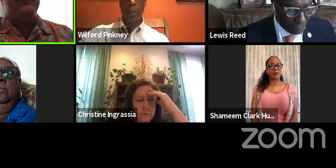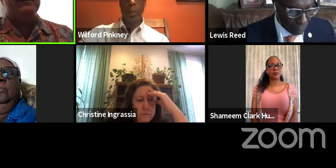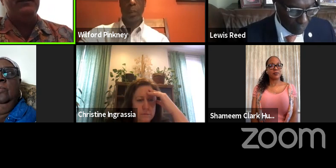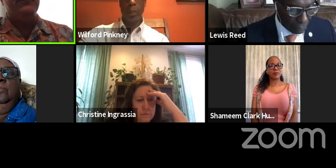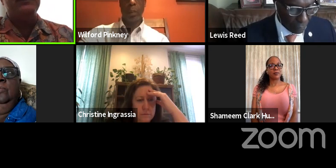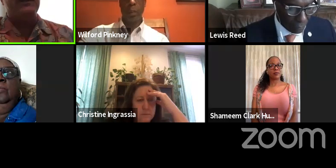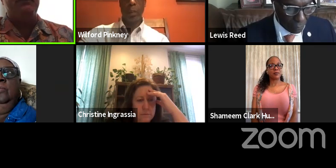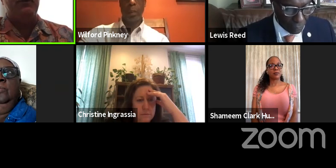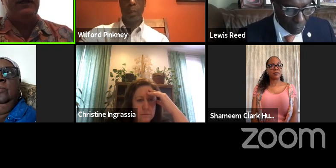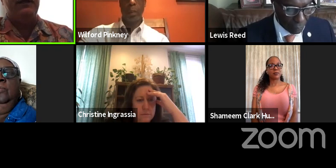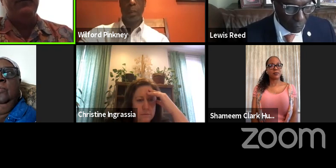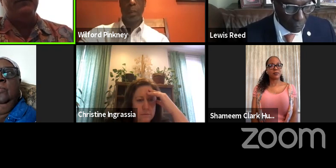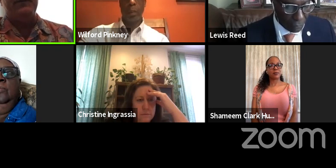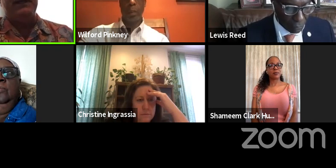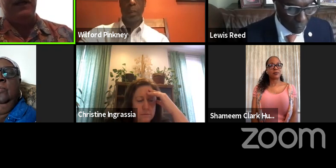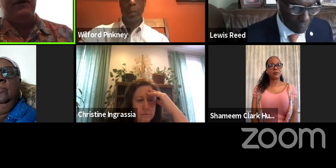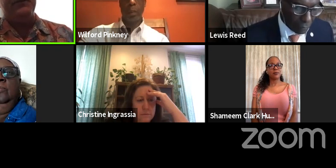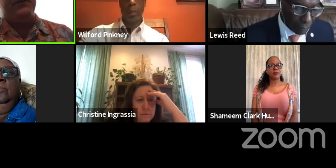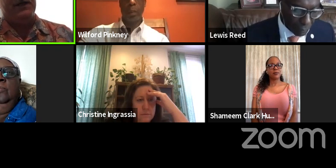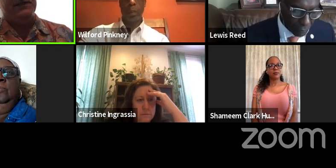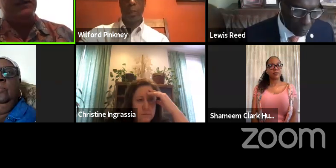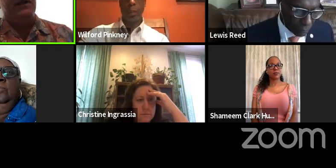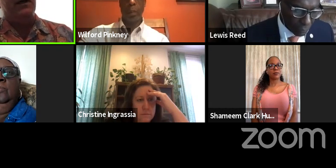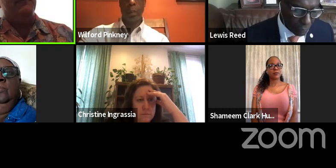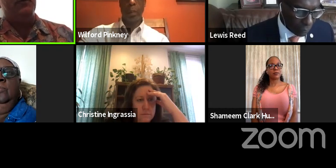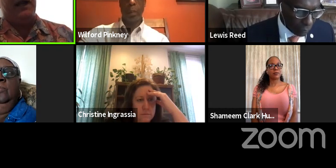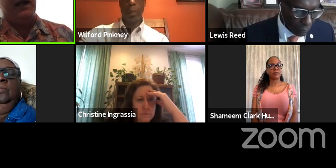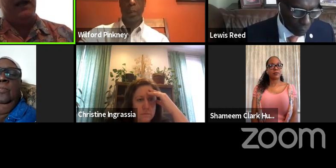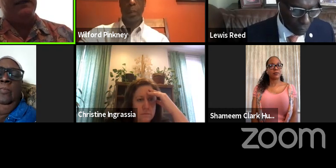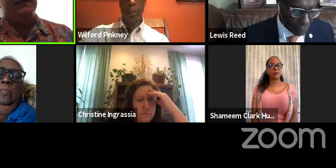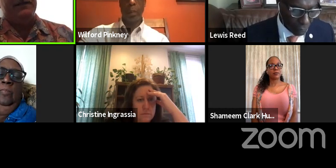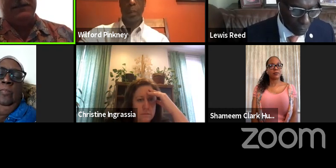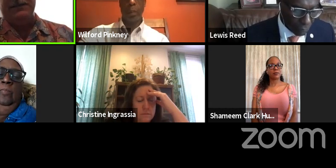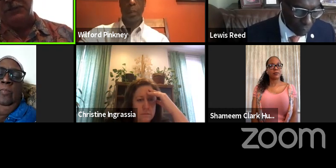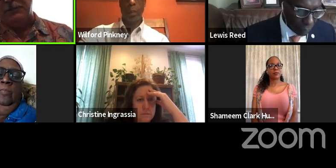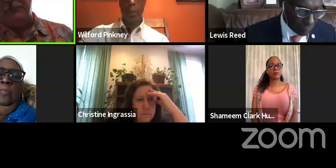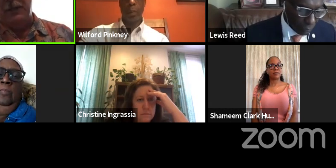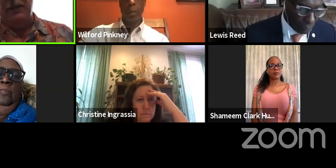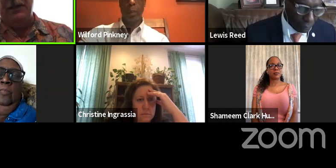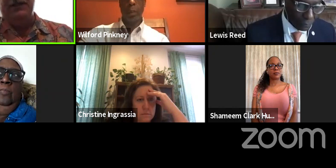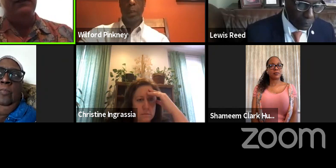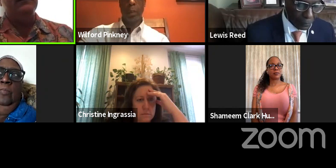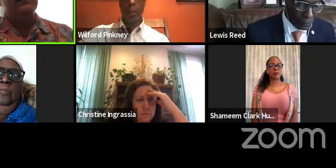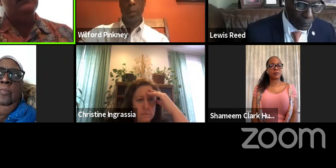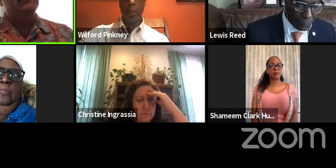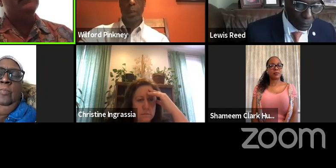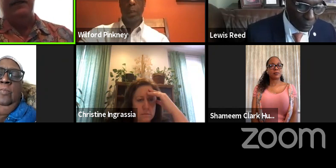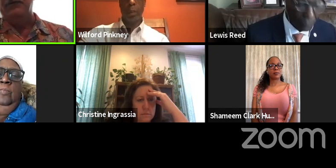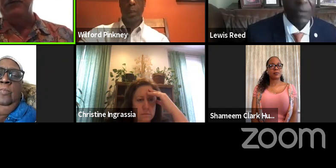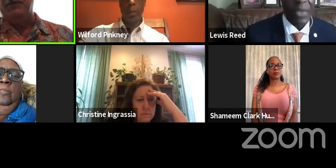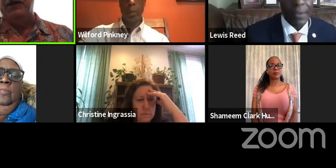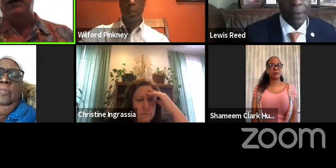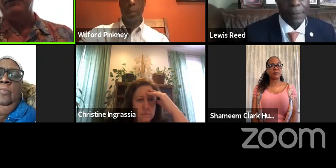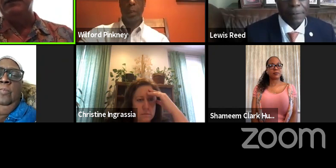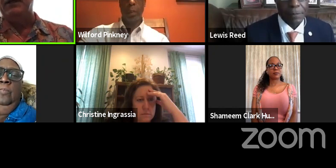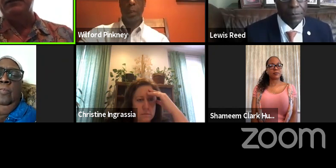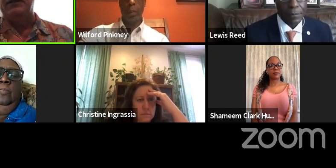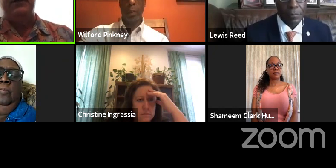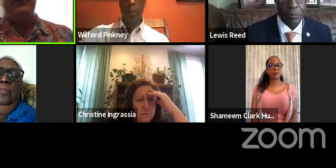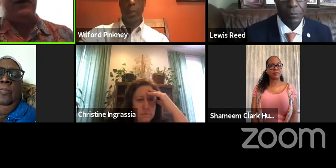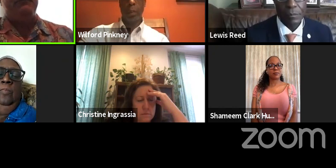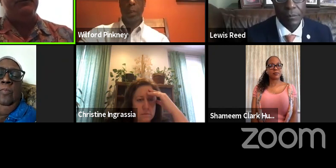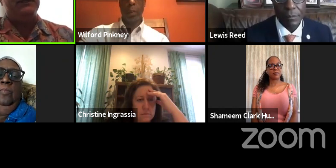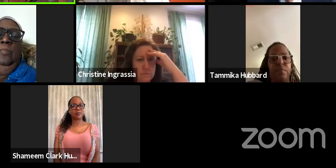and benefits for such employee from the CARES funds appropriated in this section. Anyone from the mayor's office